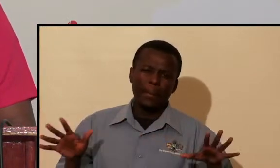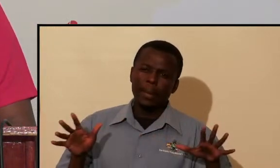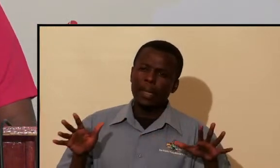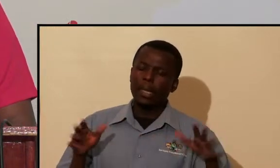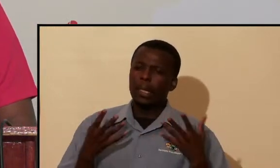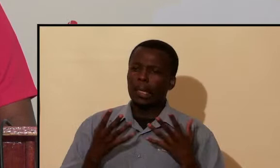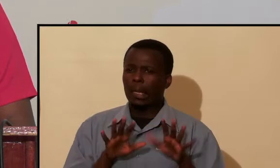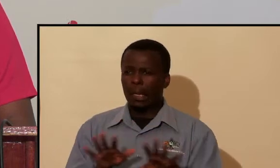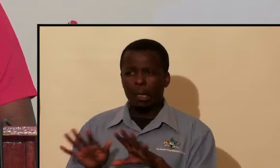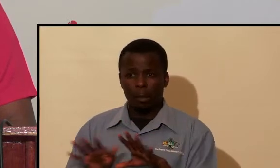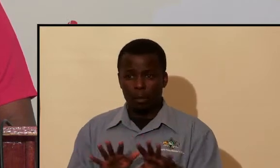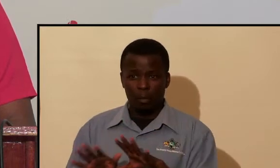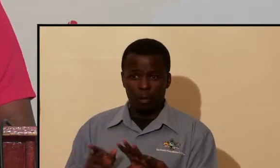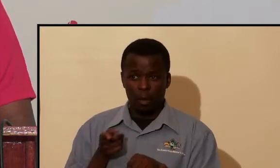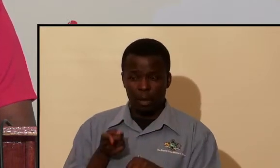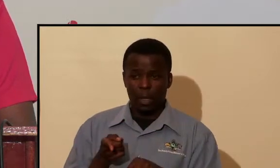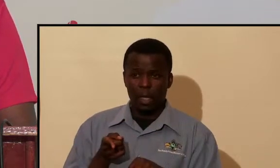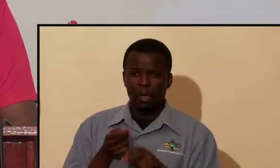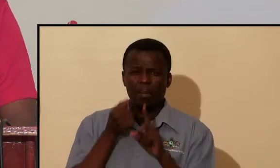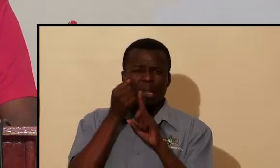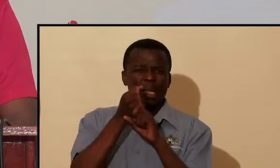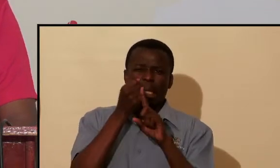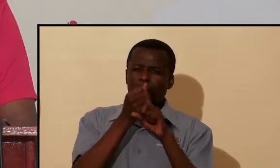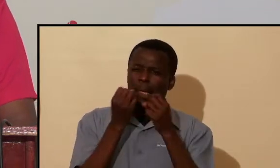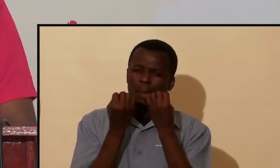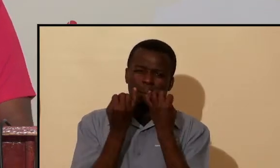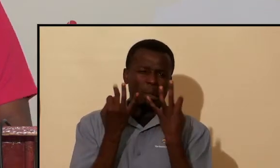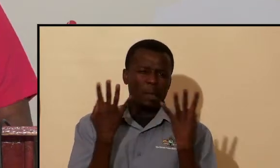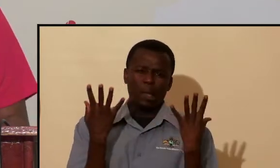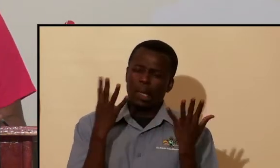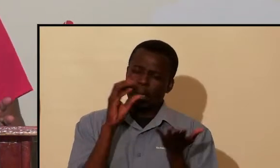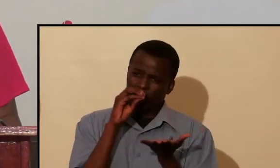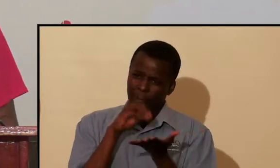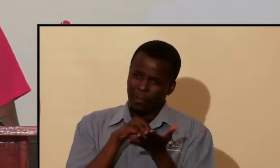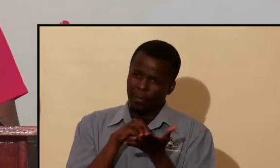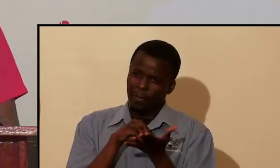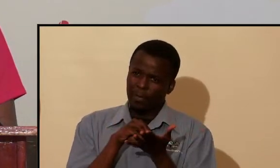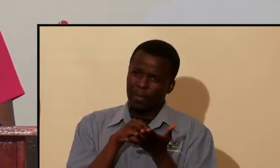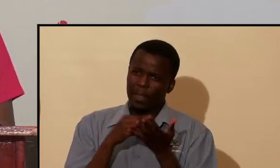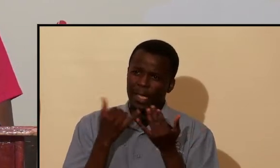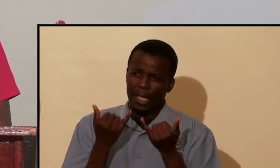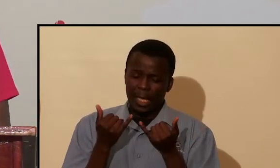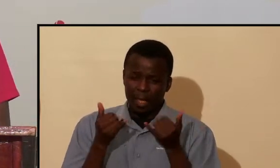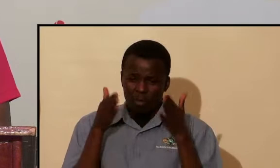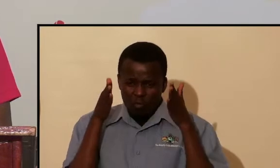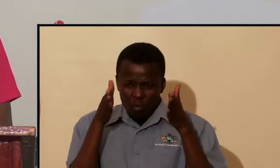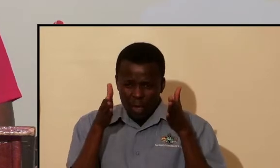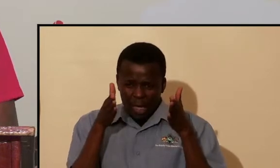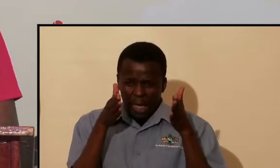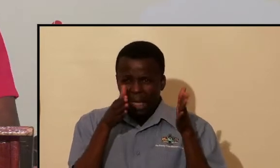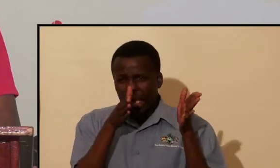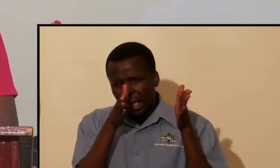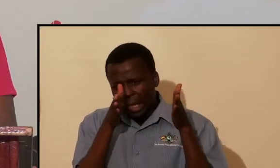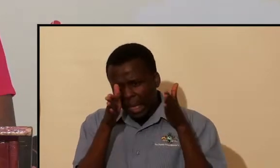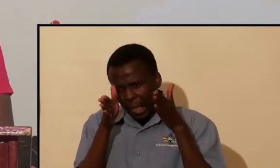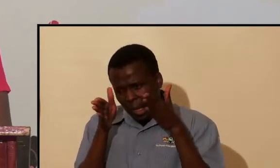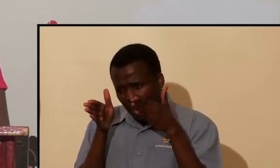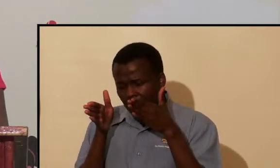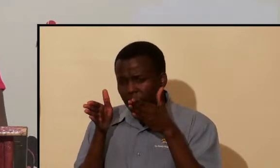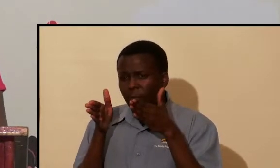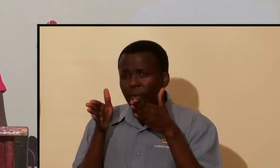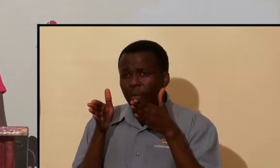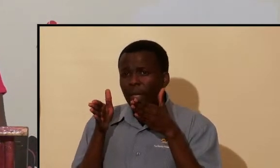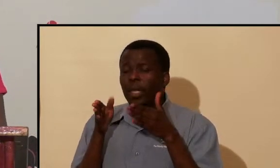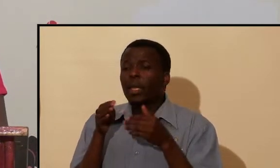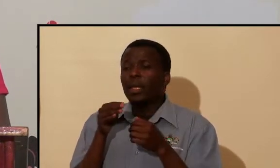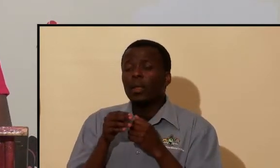Honourable Minister, by many things in this country, whereby the focus is now shifting gradually. And then we might quickly drop